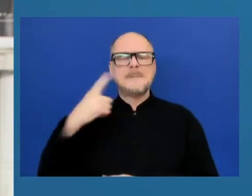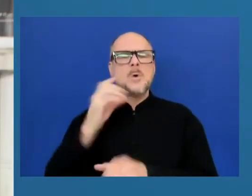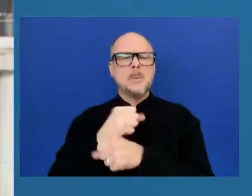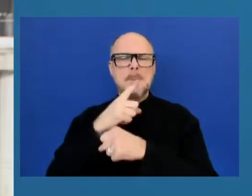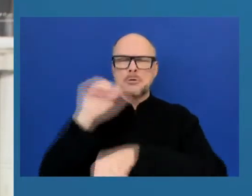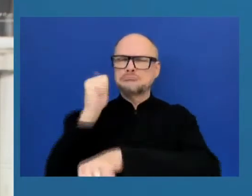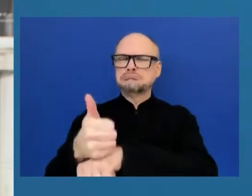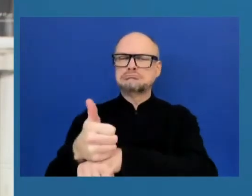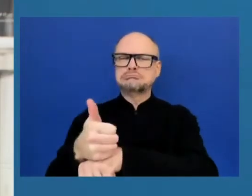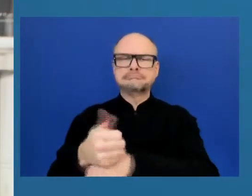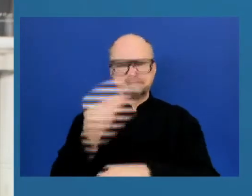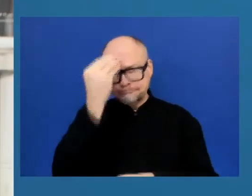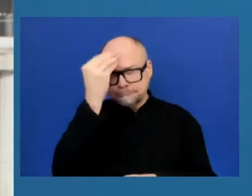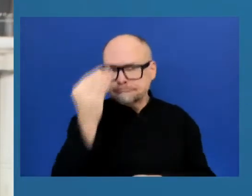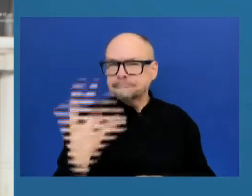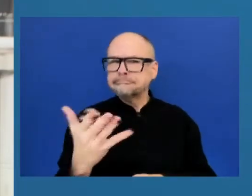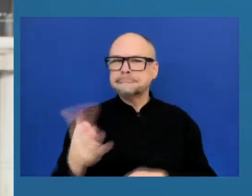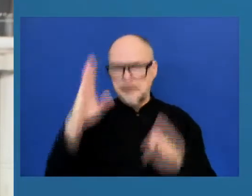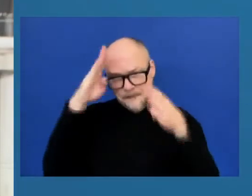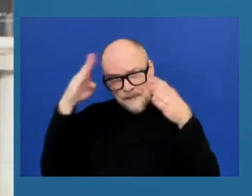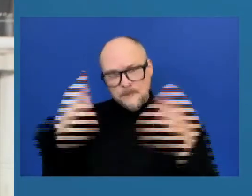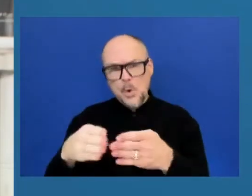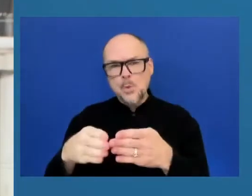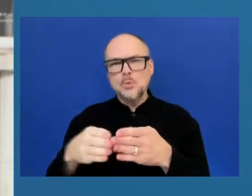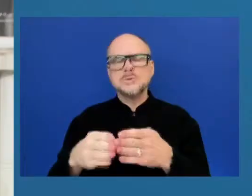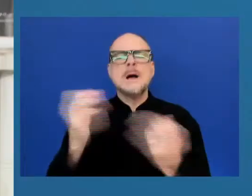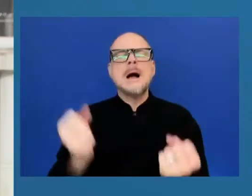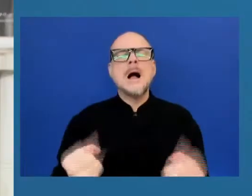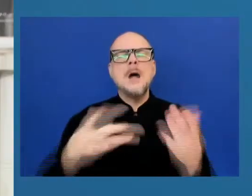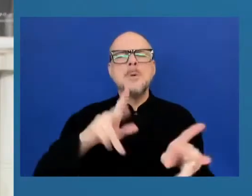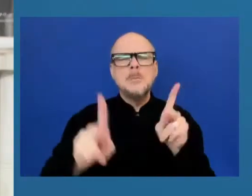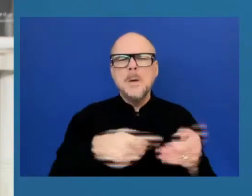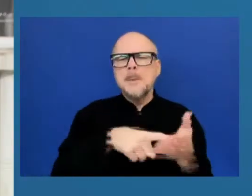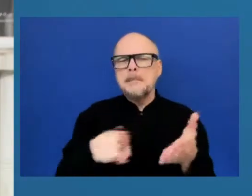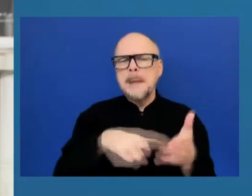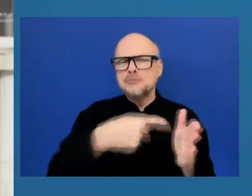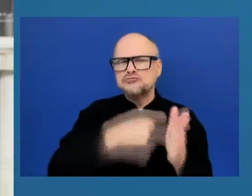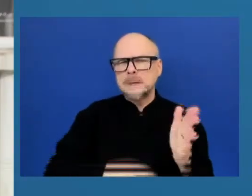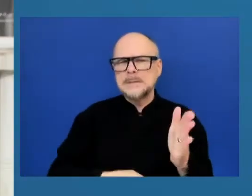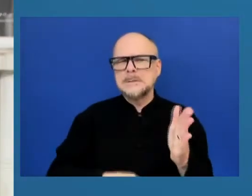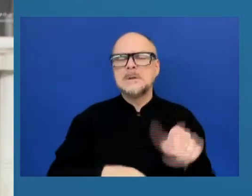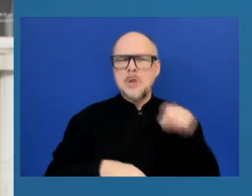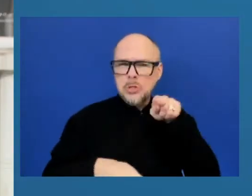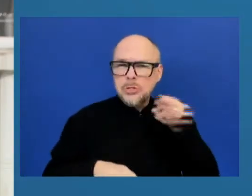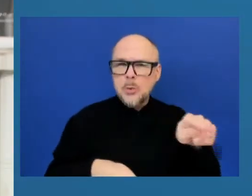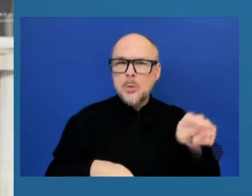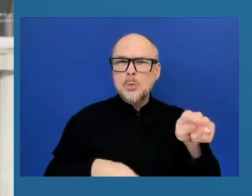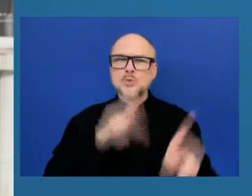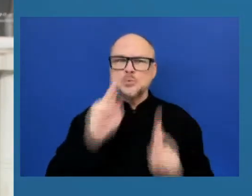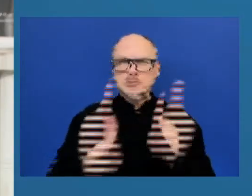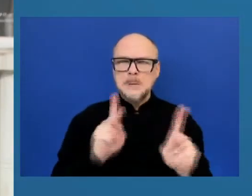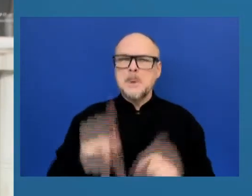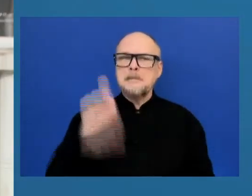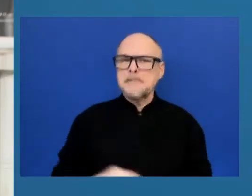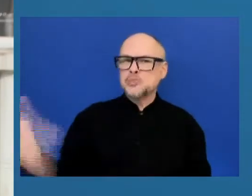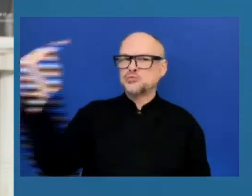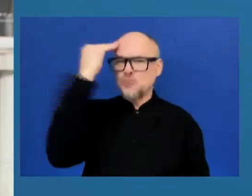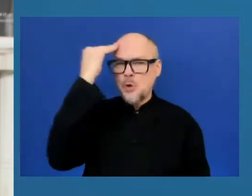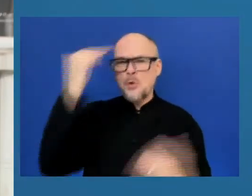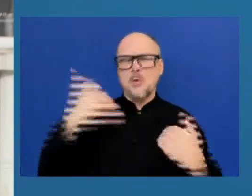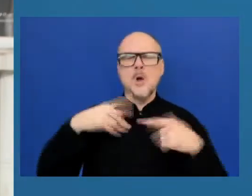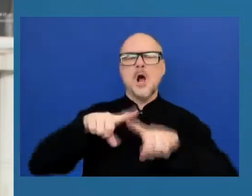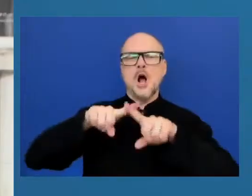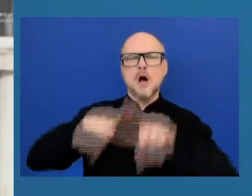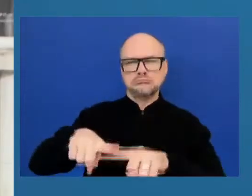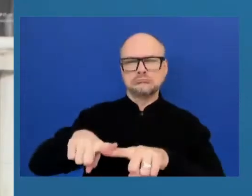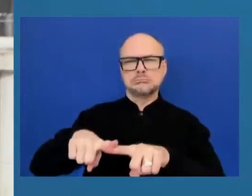the #1 focus has to be the ratepayers. Ratepayers must know that there's going to be reliability,